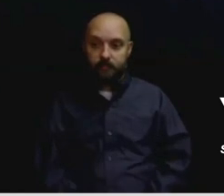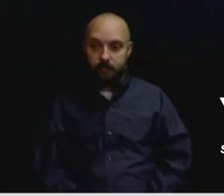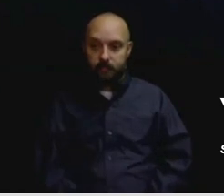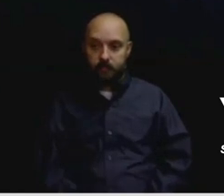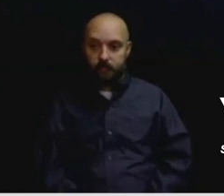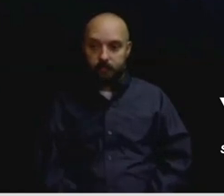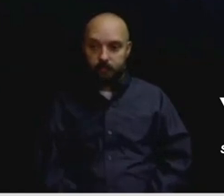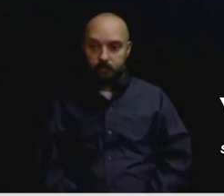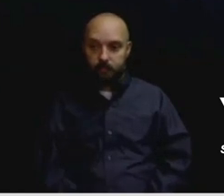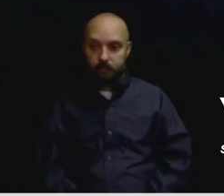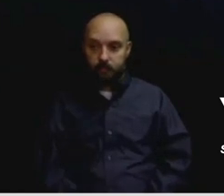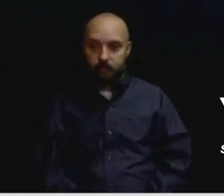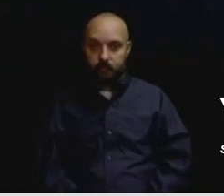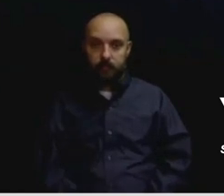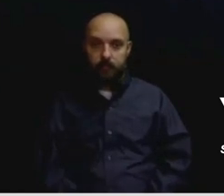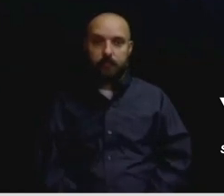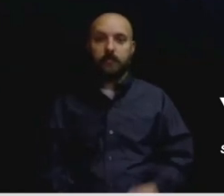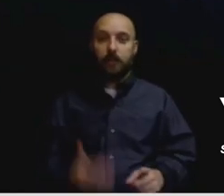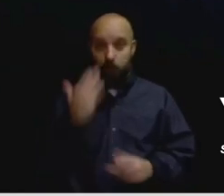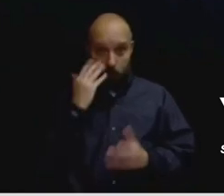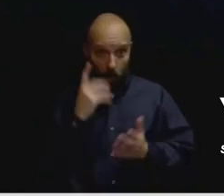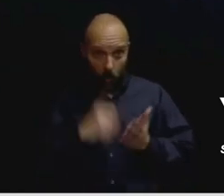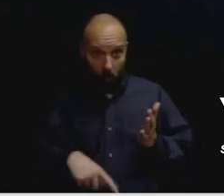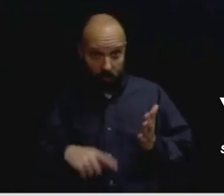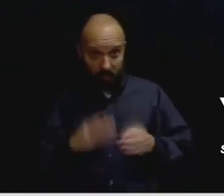Do you know what ended up helping him yet?